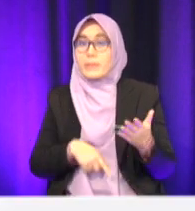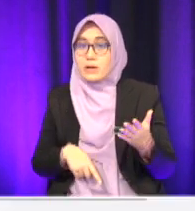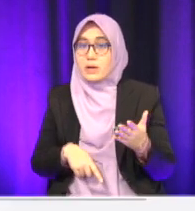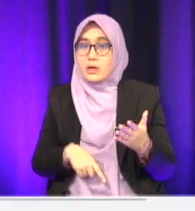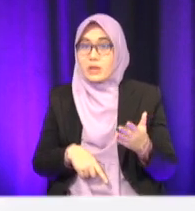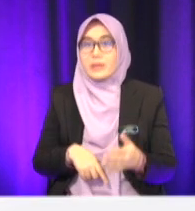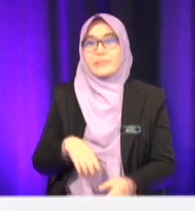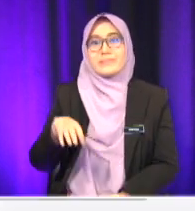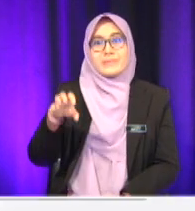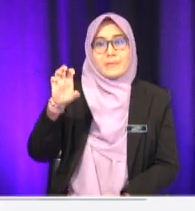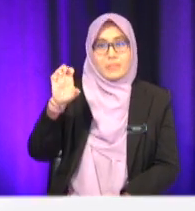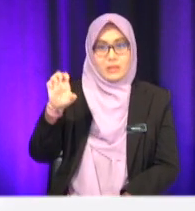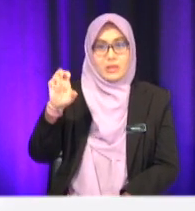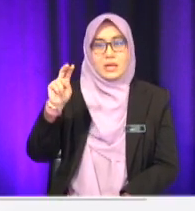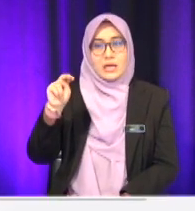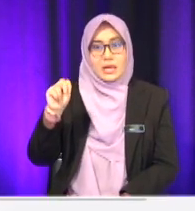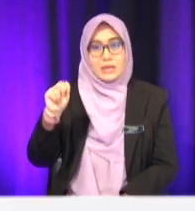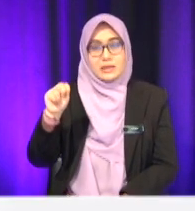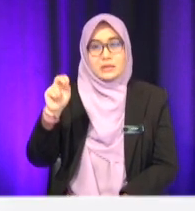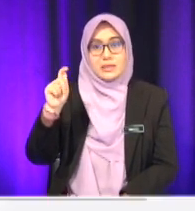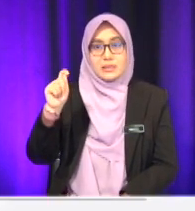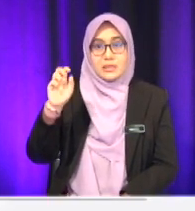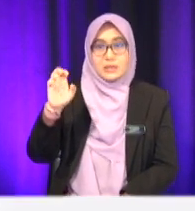entertain. Okay, to enter.